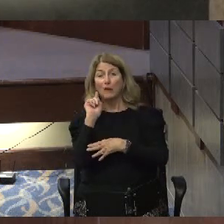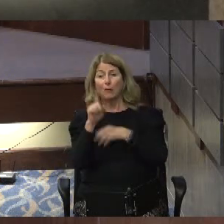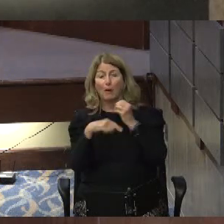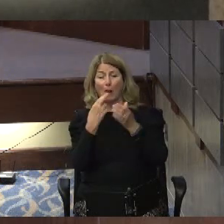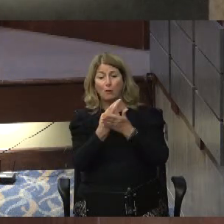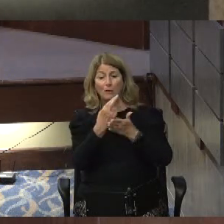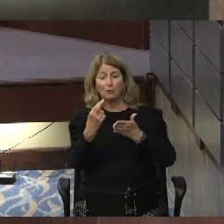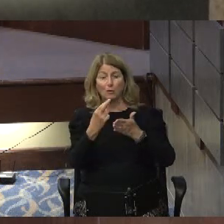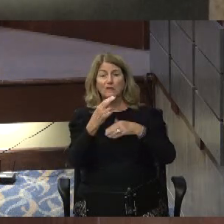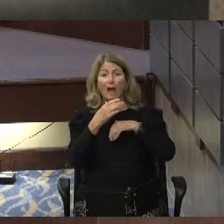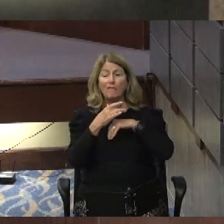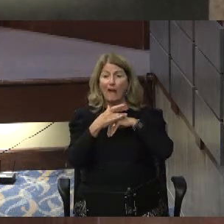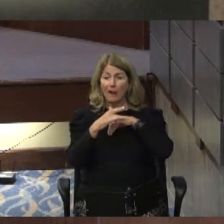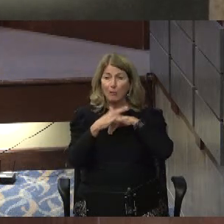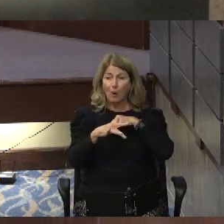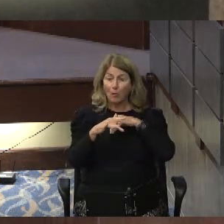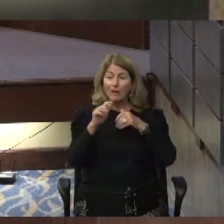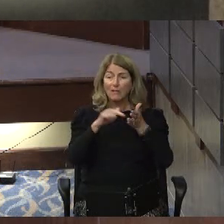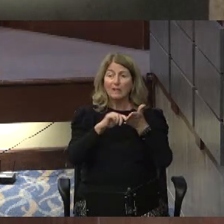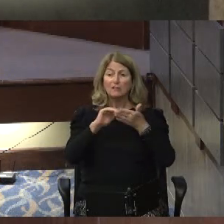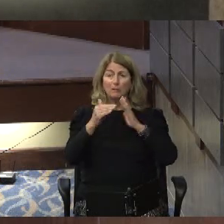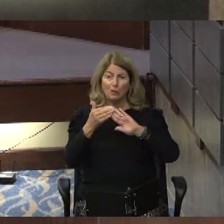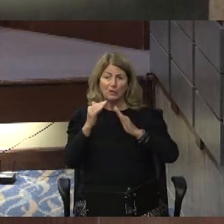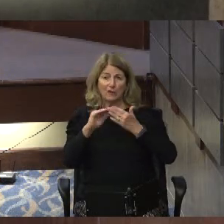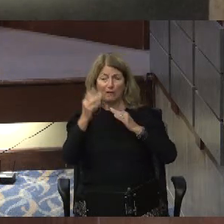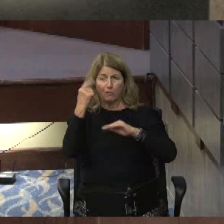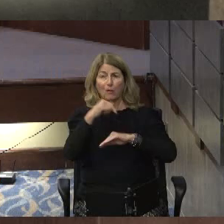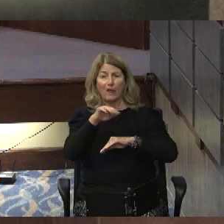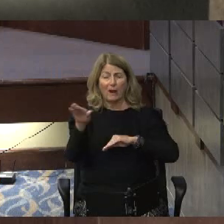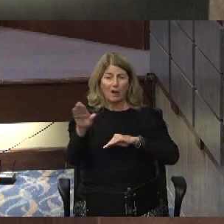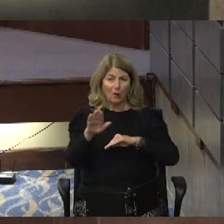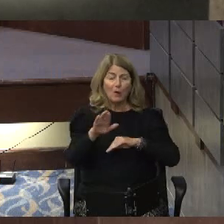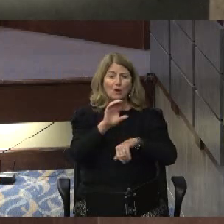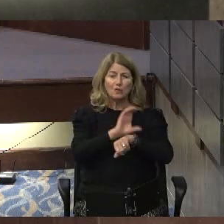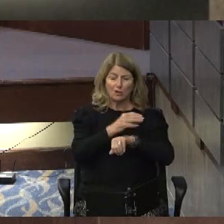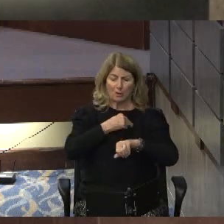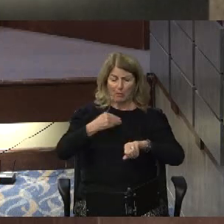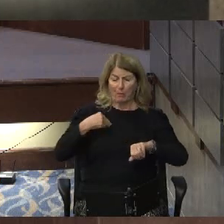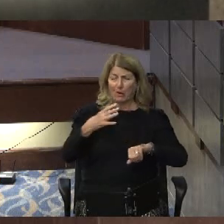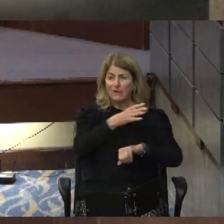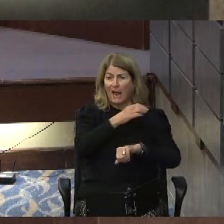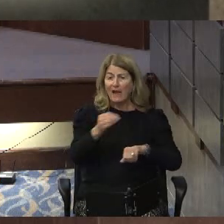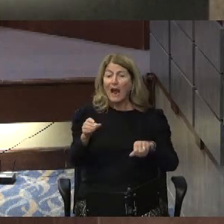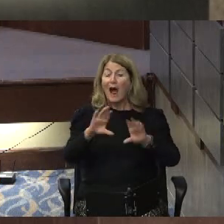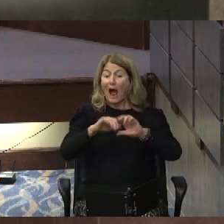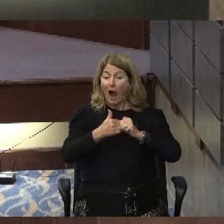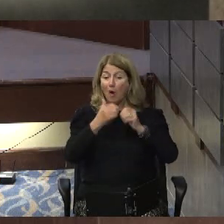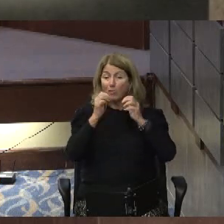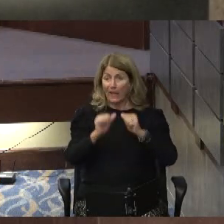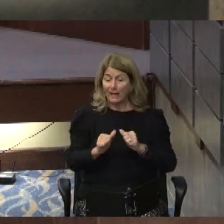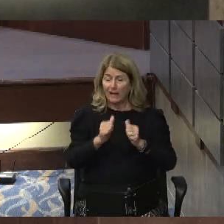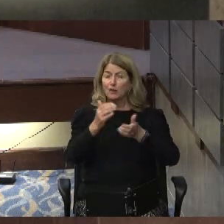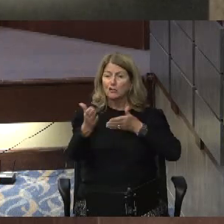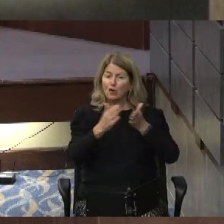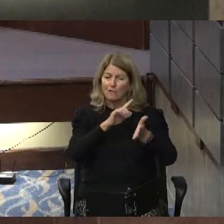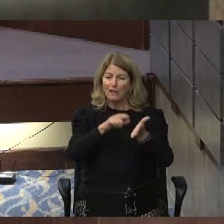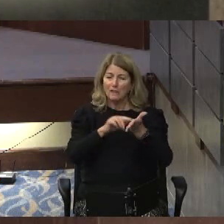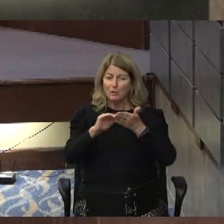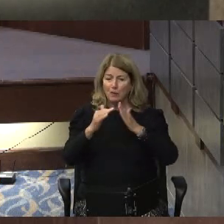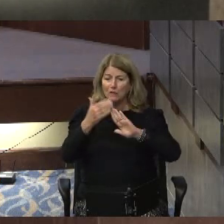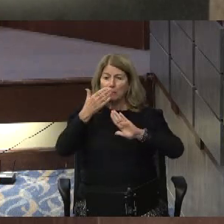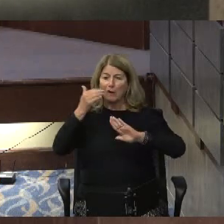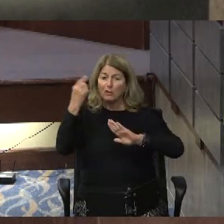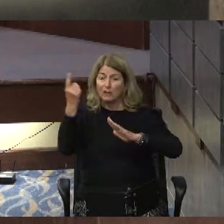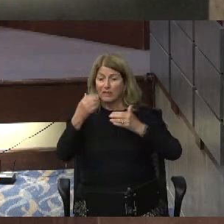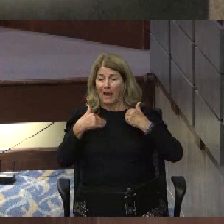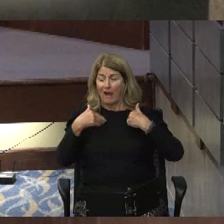resources available in this community for their congregants, as well as the way that they can serve this community better just by having access to information.